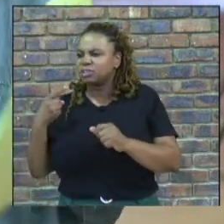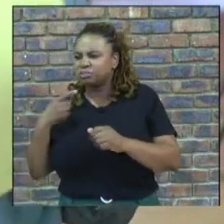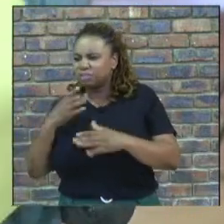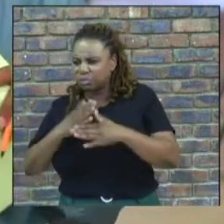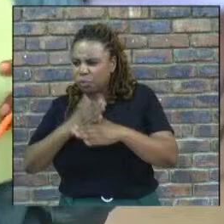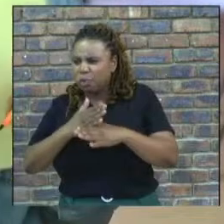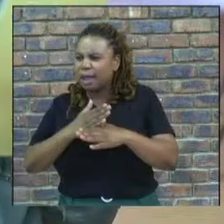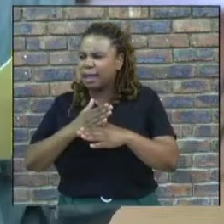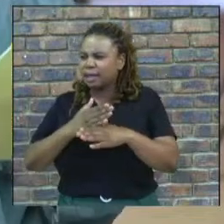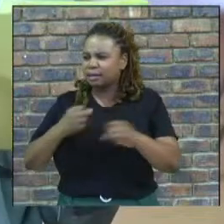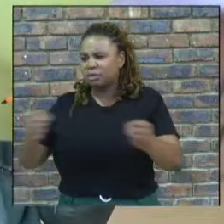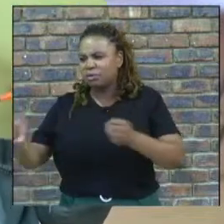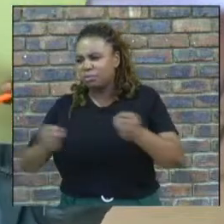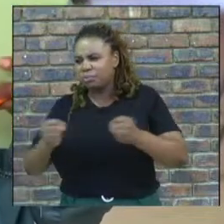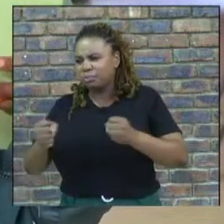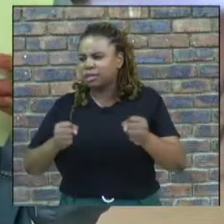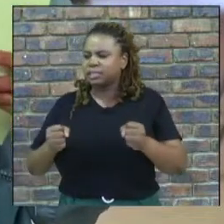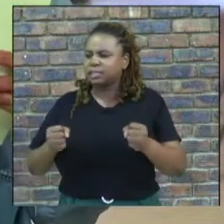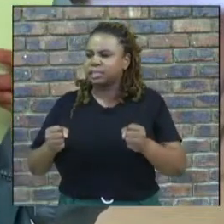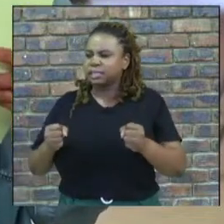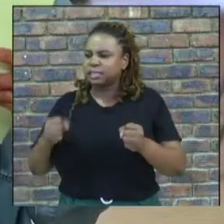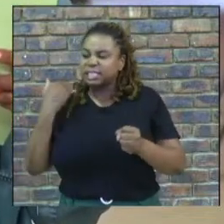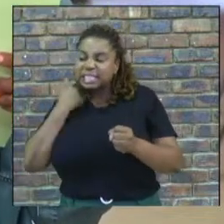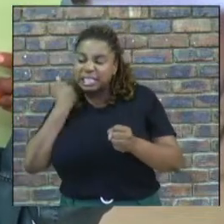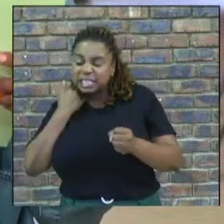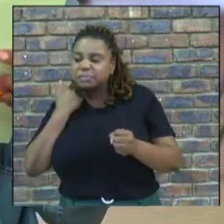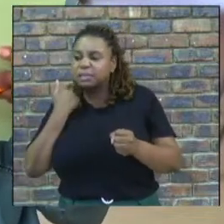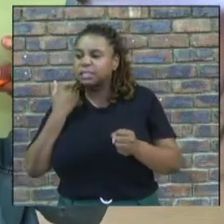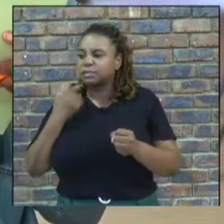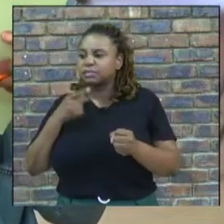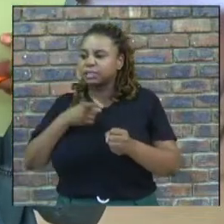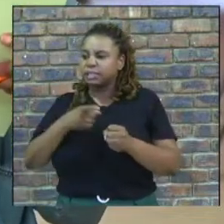kuyadura. I-government njengoba ithi yona ku clause 34